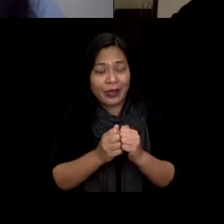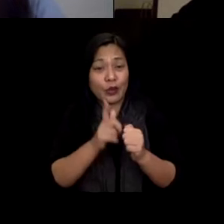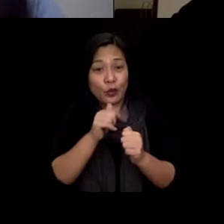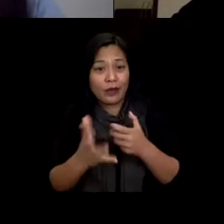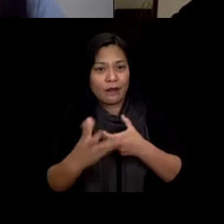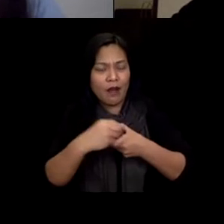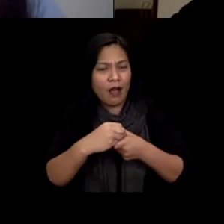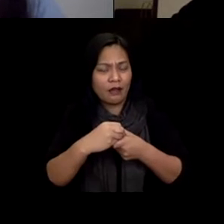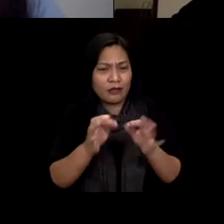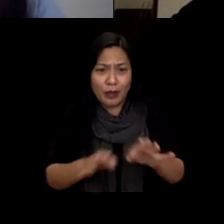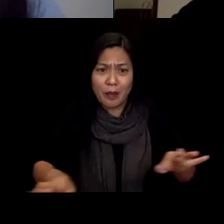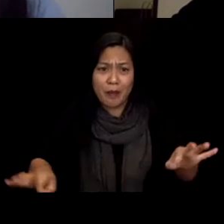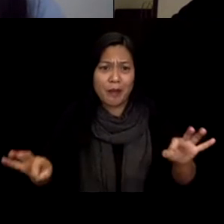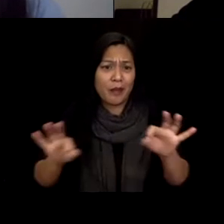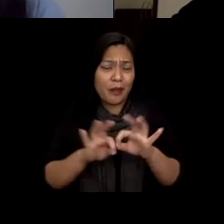have.